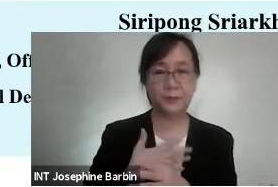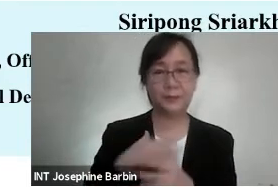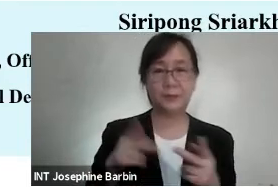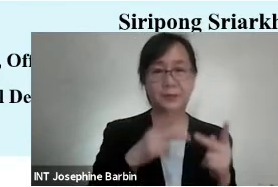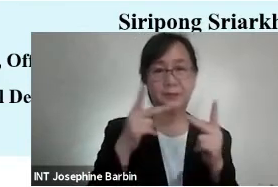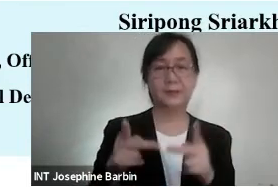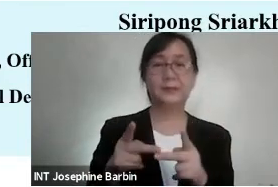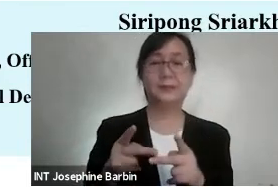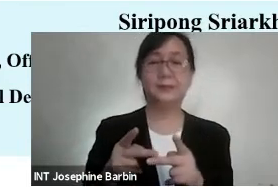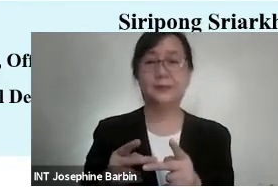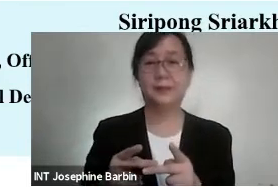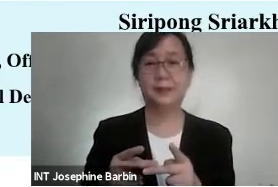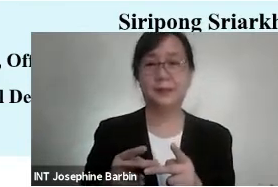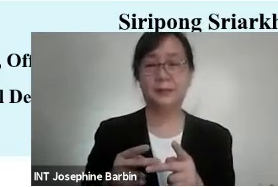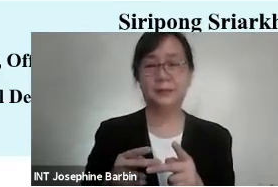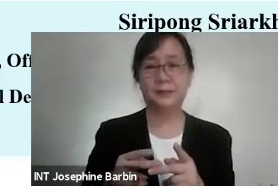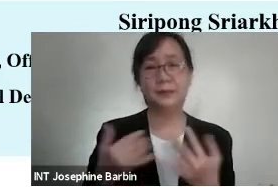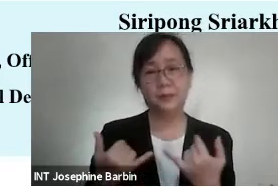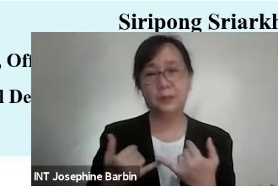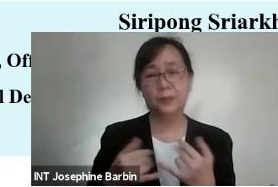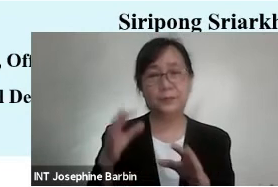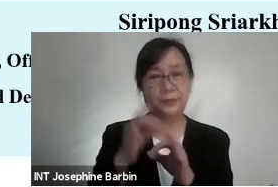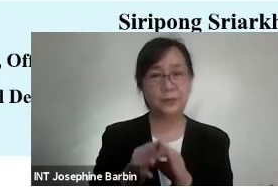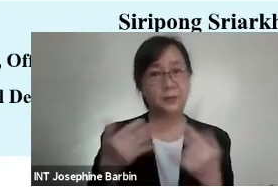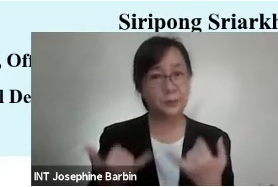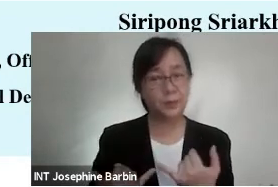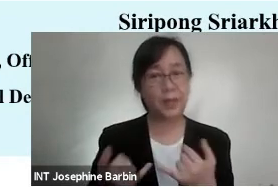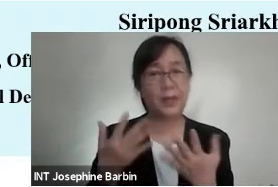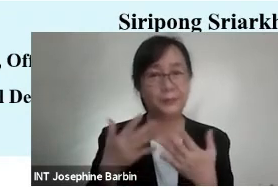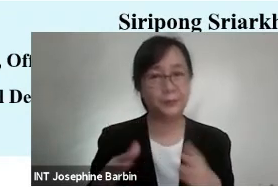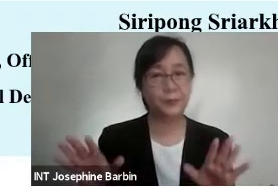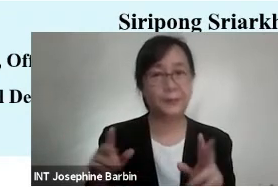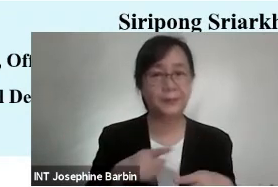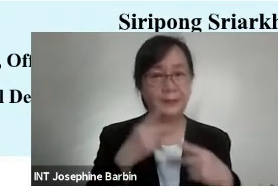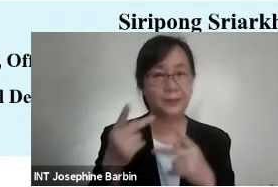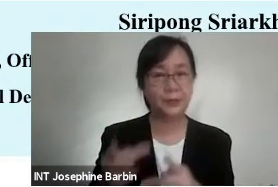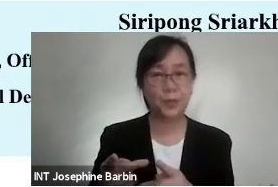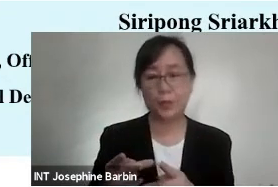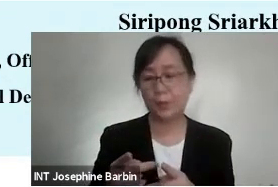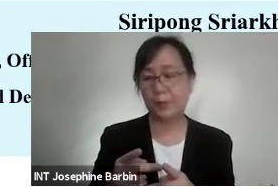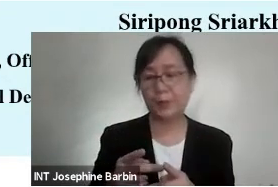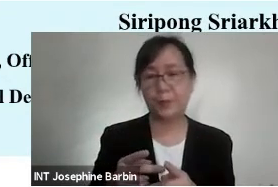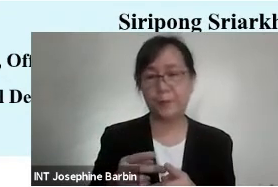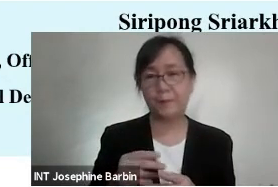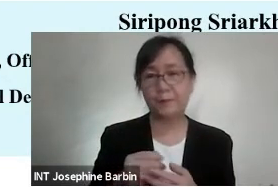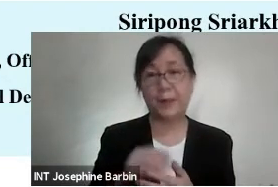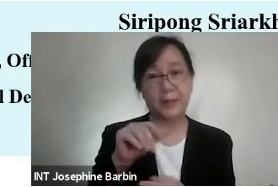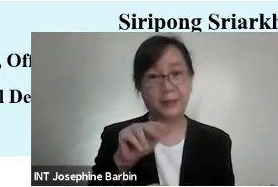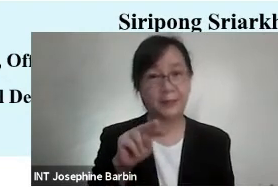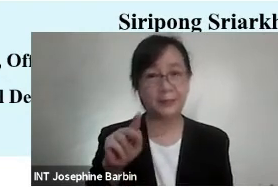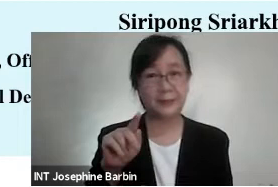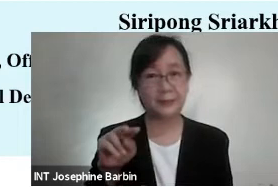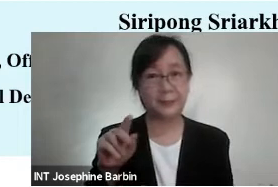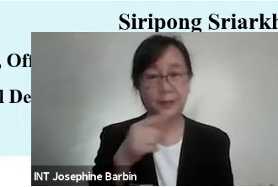presentation fits quite well after the presentation of Professor Amanda,